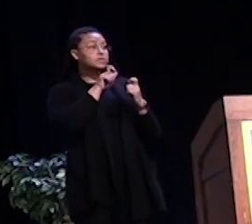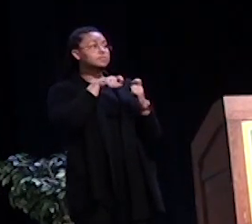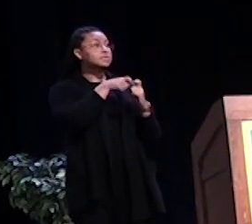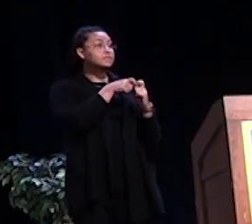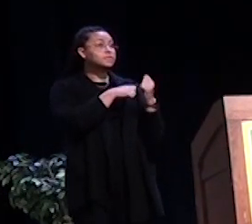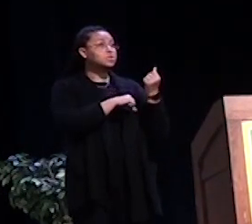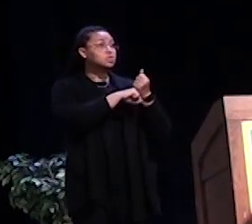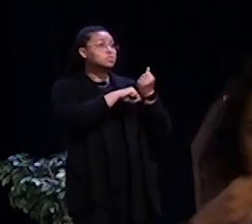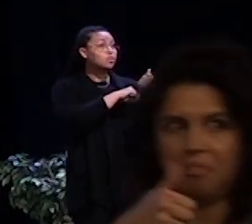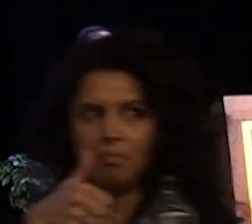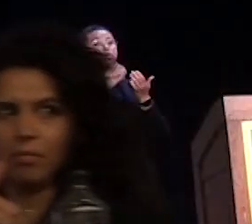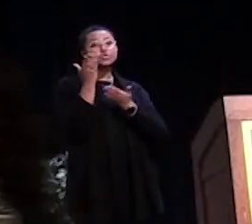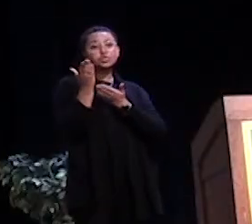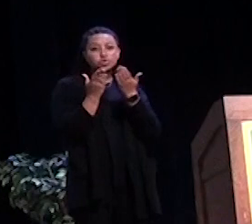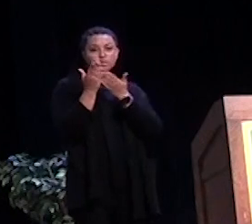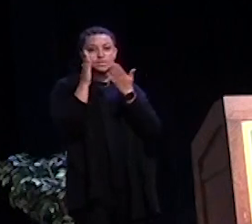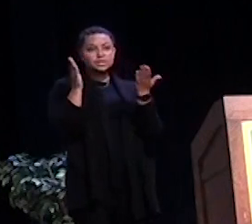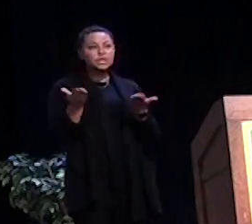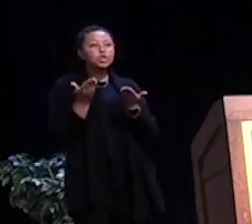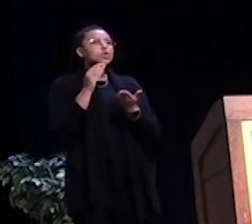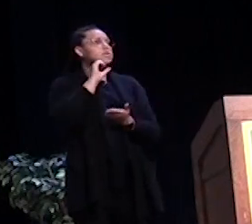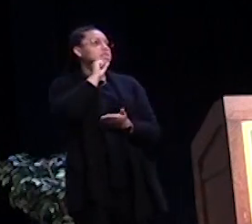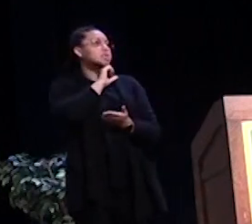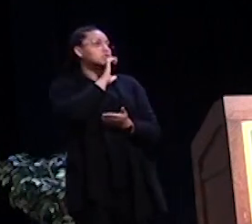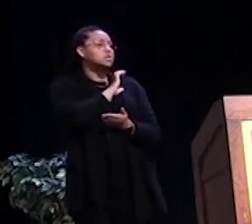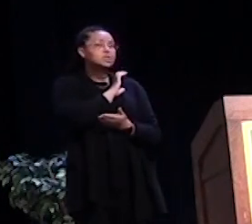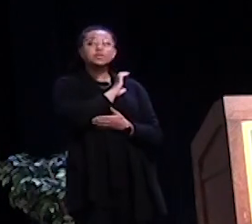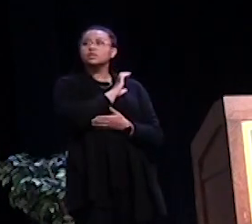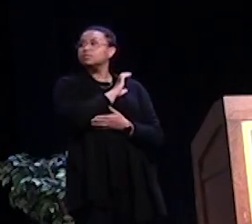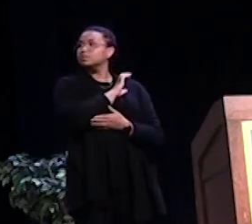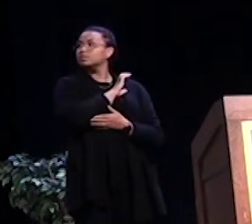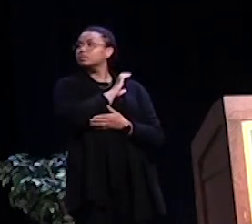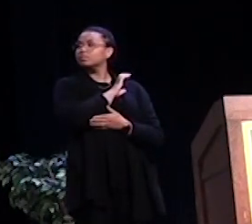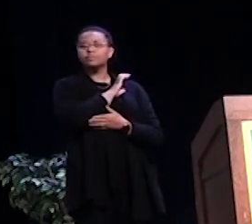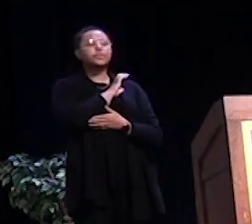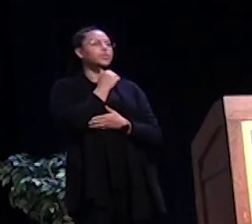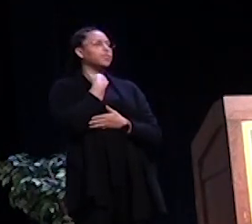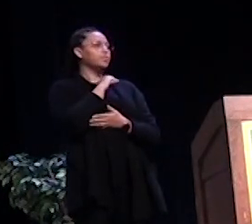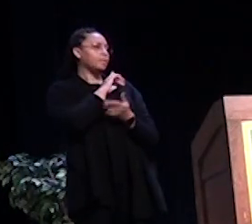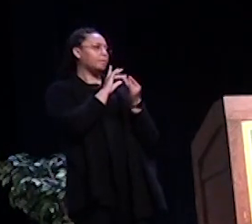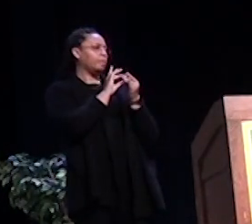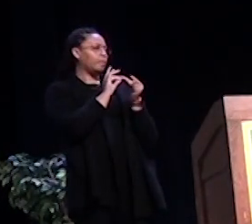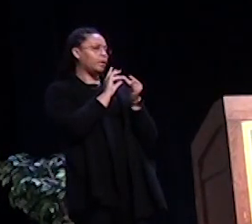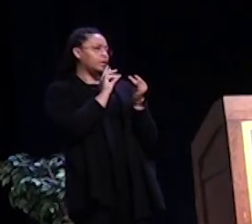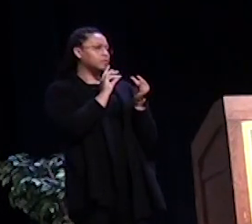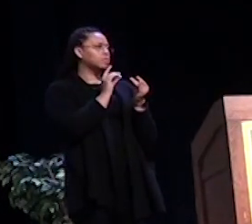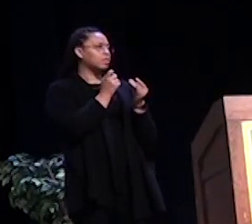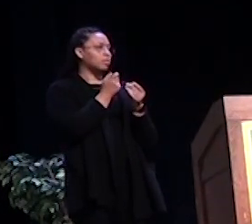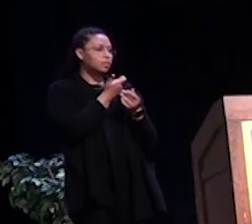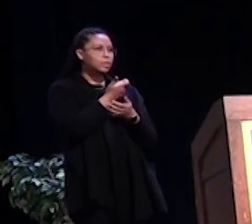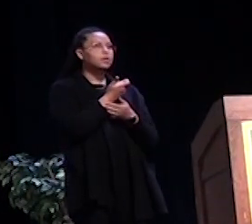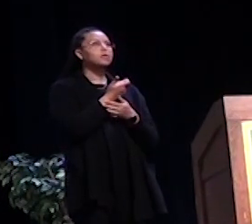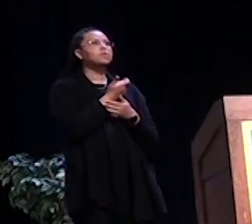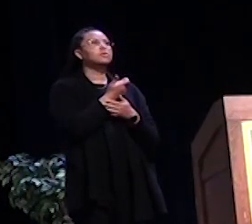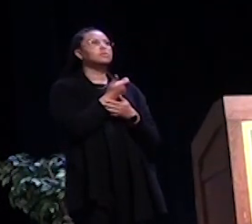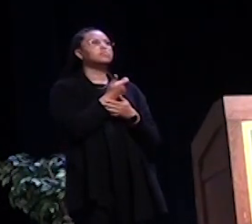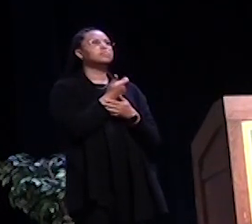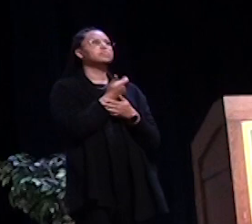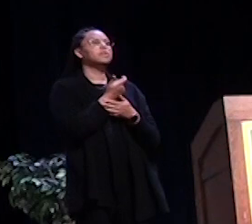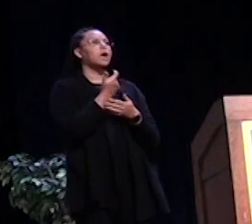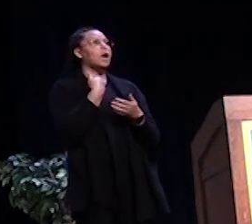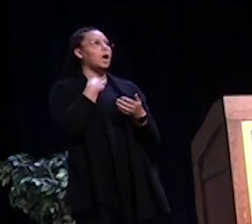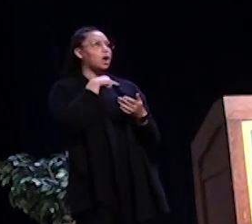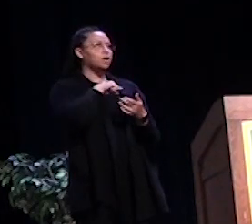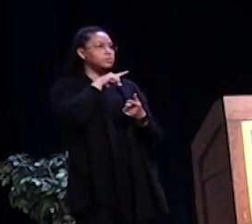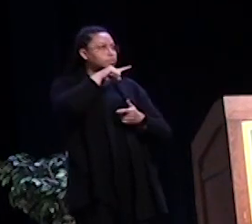to supports and services available for seniors. I think we kind of talked about the uniqueness of all supports and programs and the way that